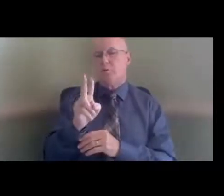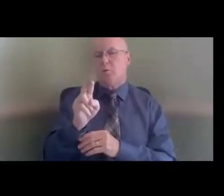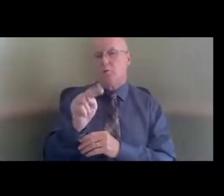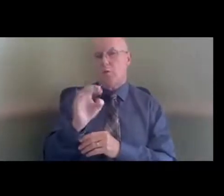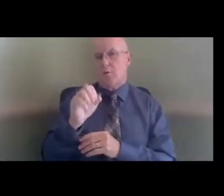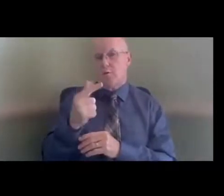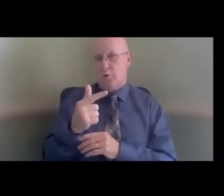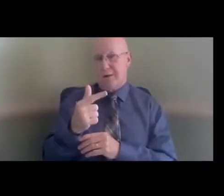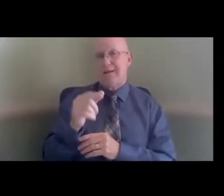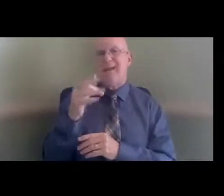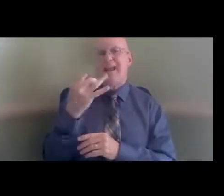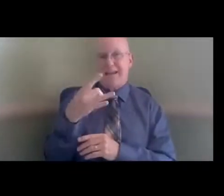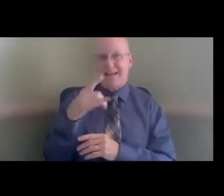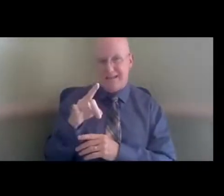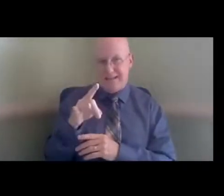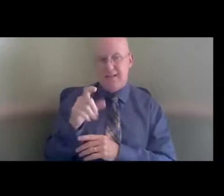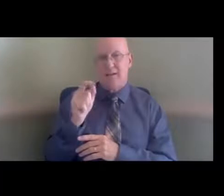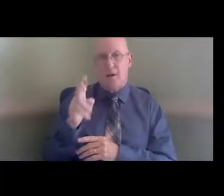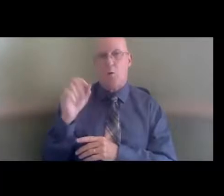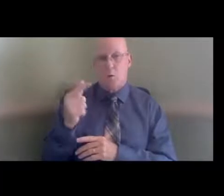The word turning,